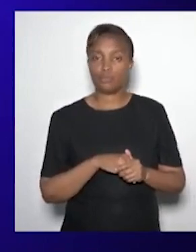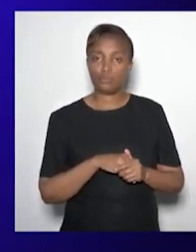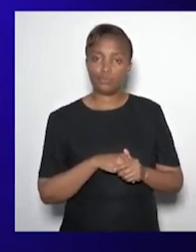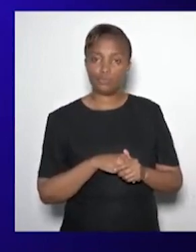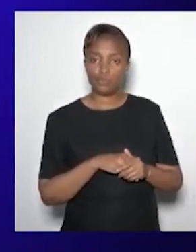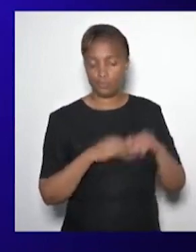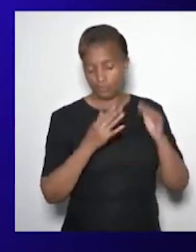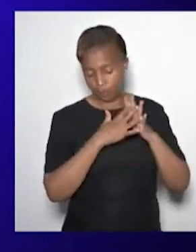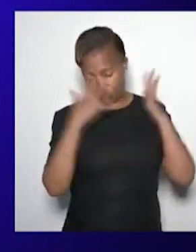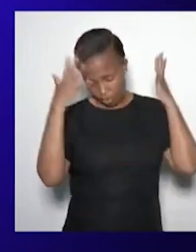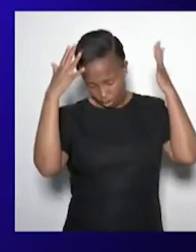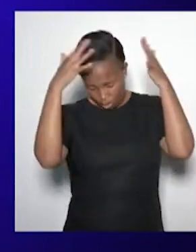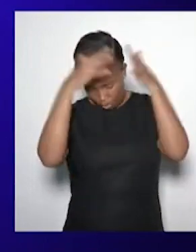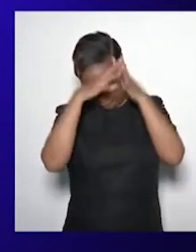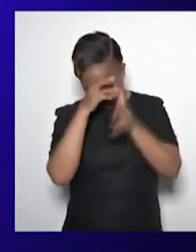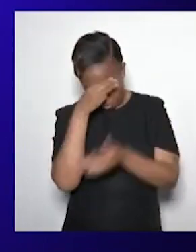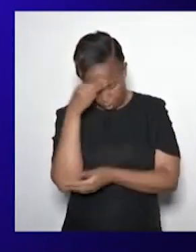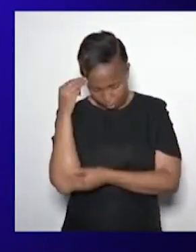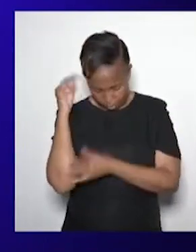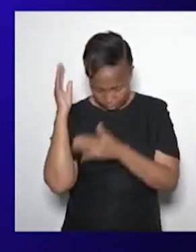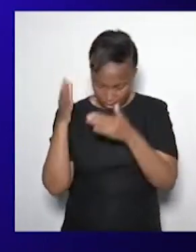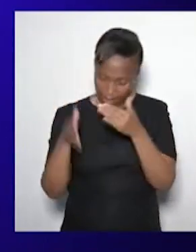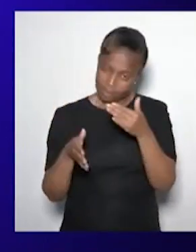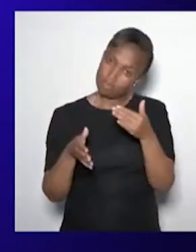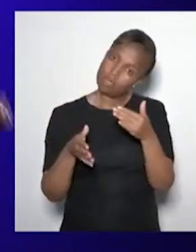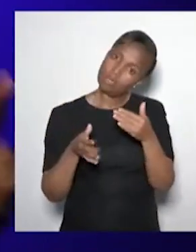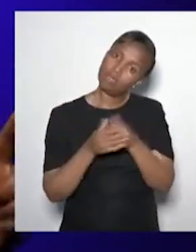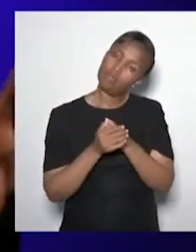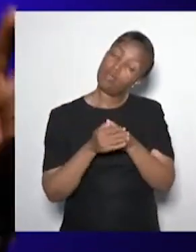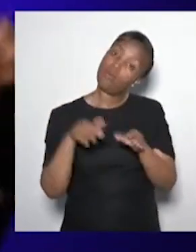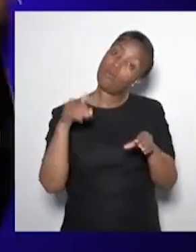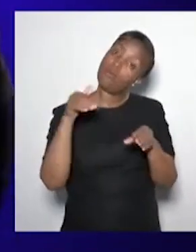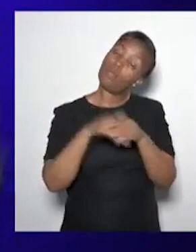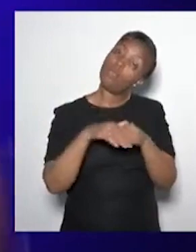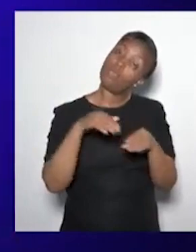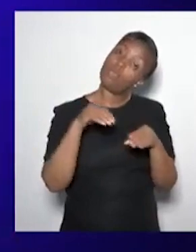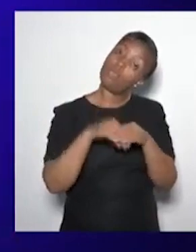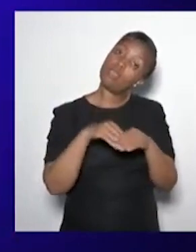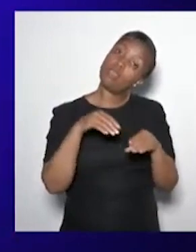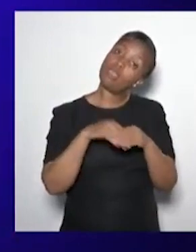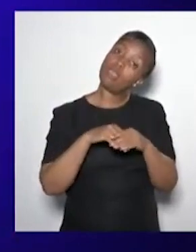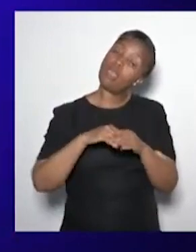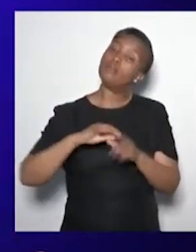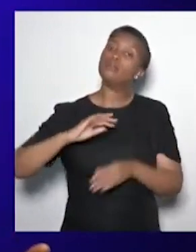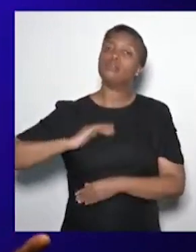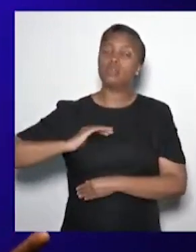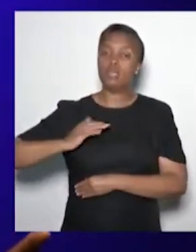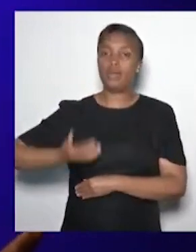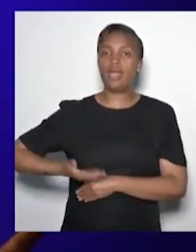Bishop Musa, until we involve women